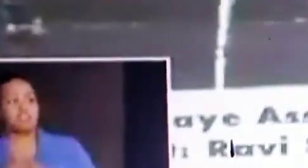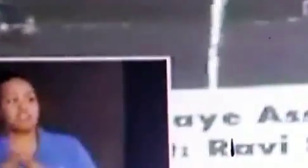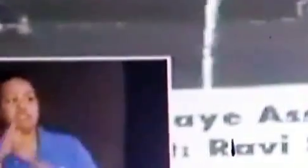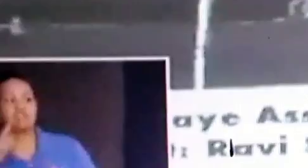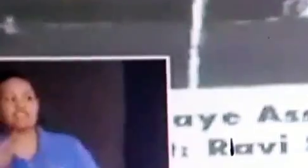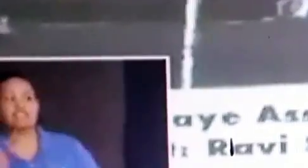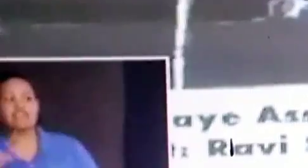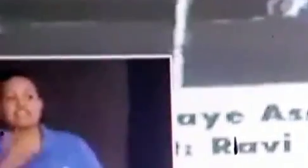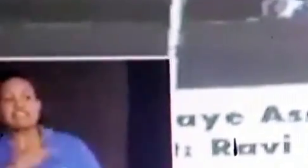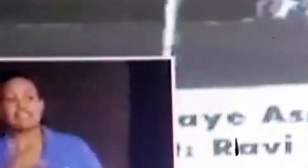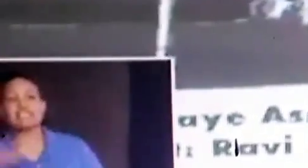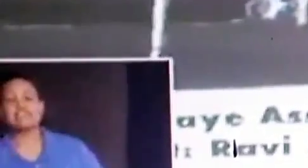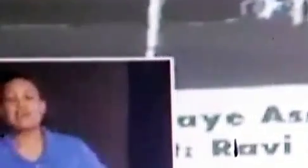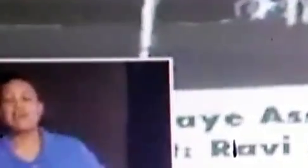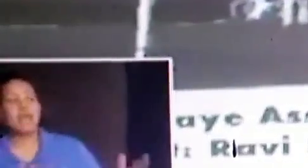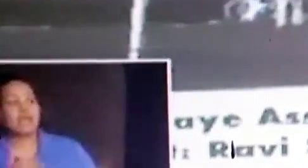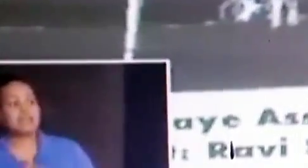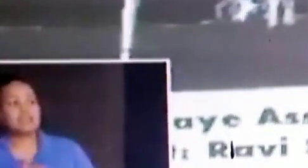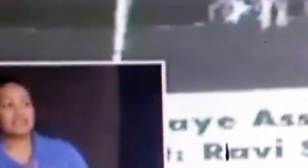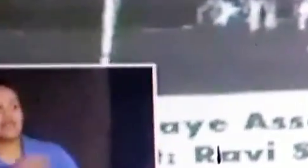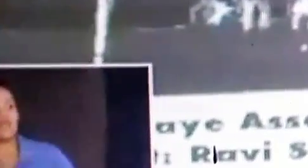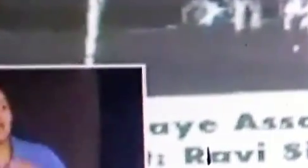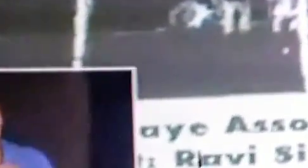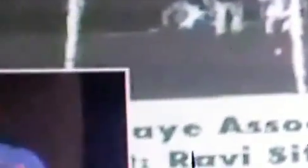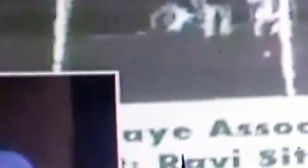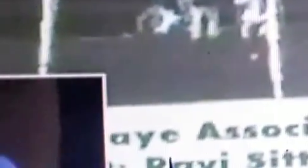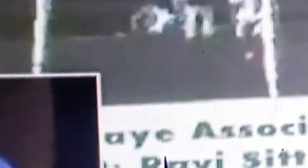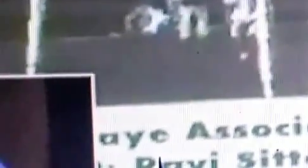sensitive site planning and the landscaping of the